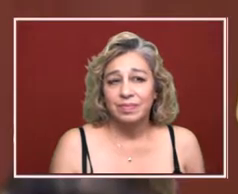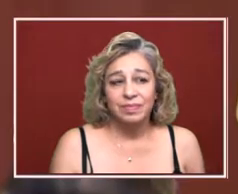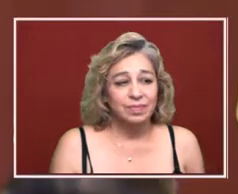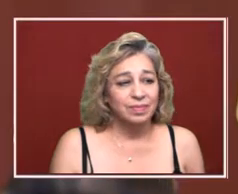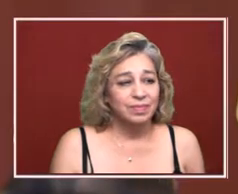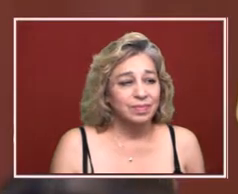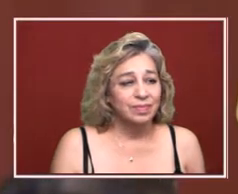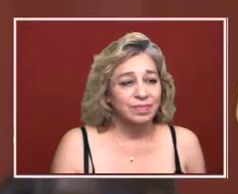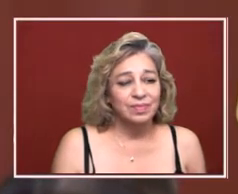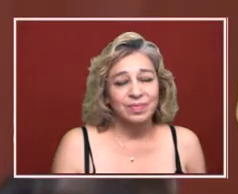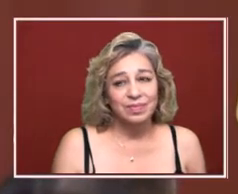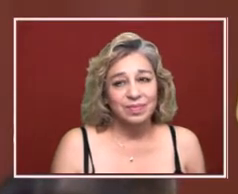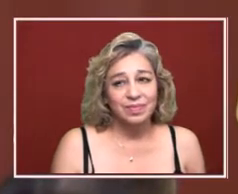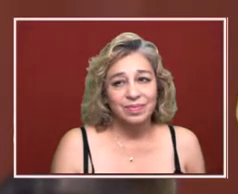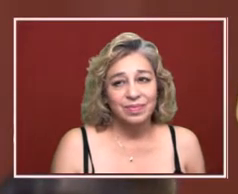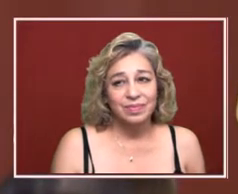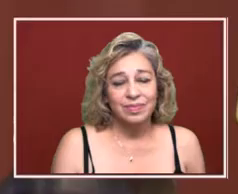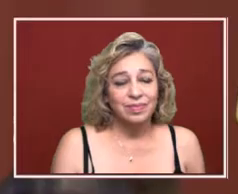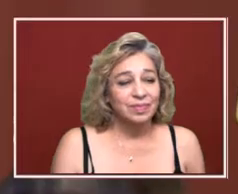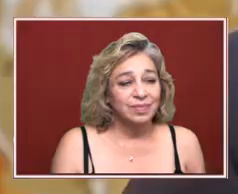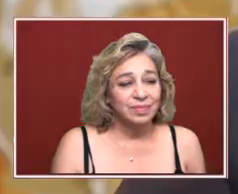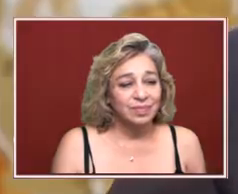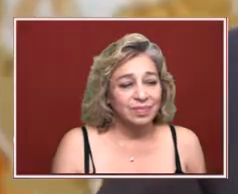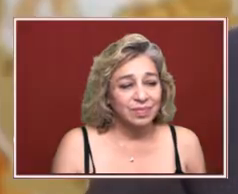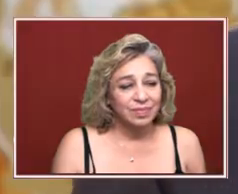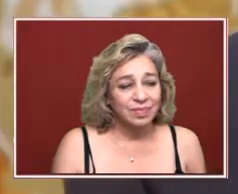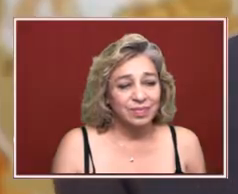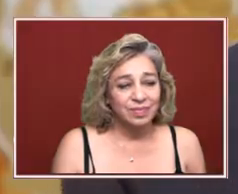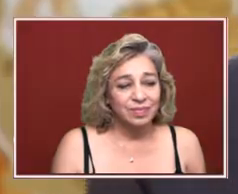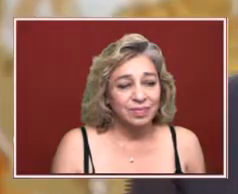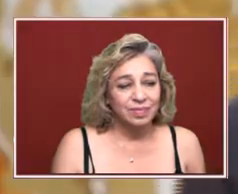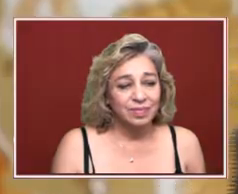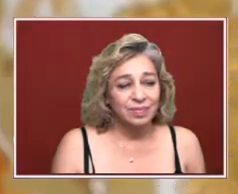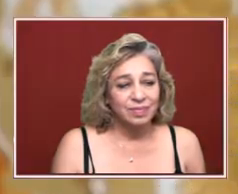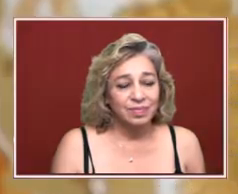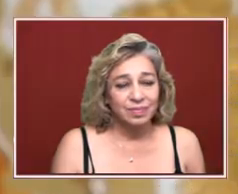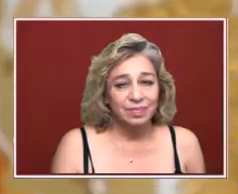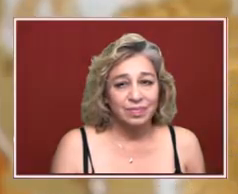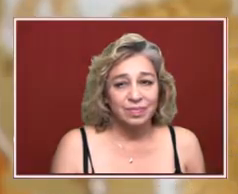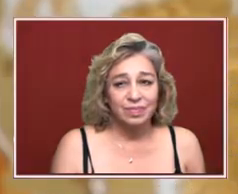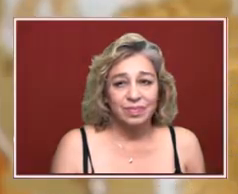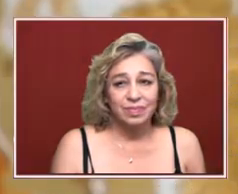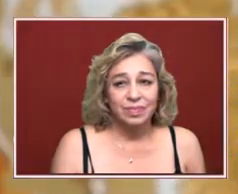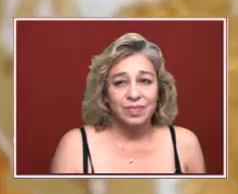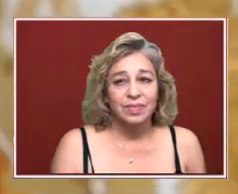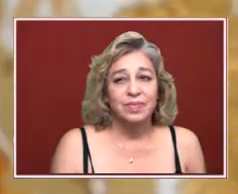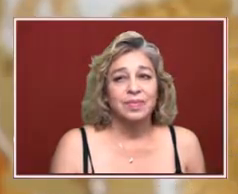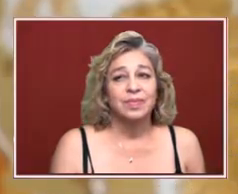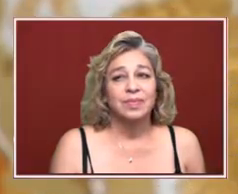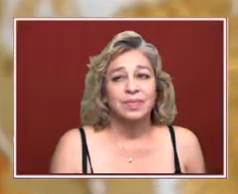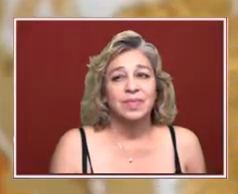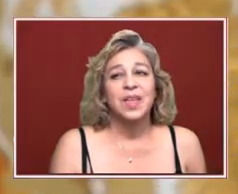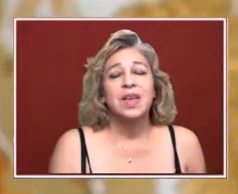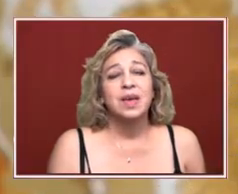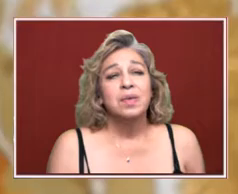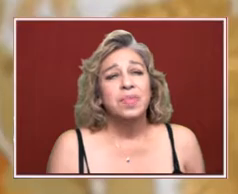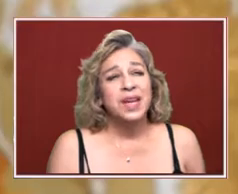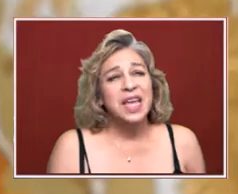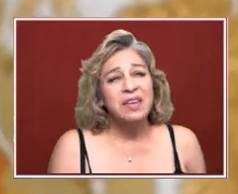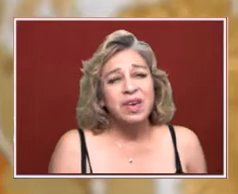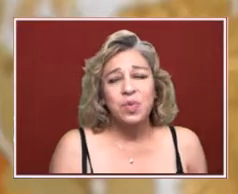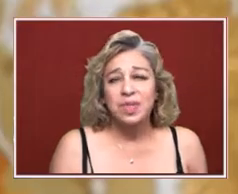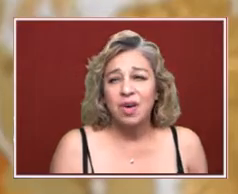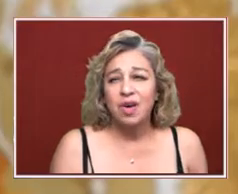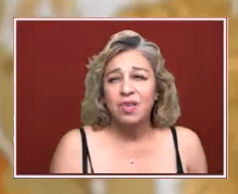queremos que se tengan que ir los mexicanos por necesidad.